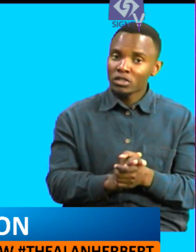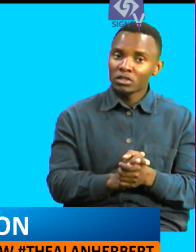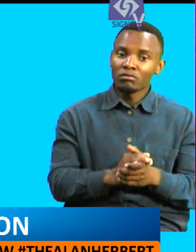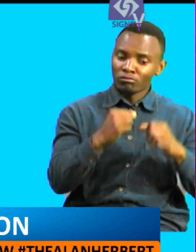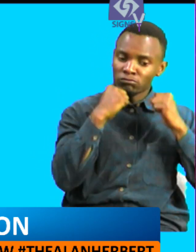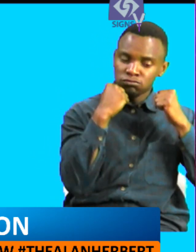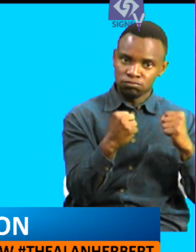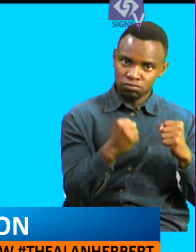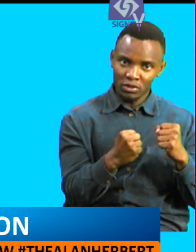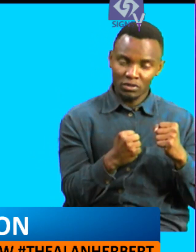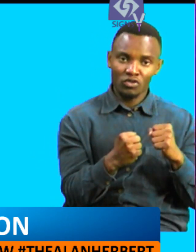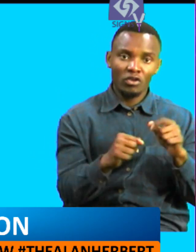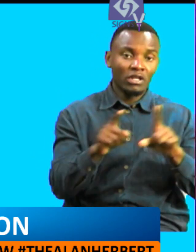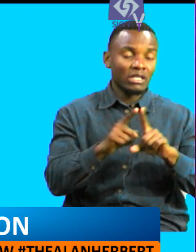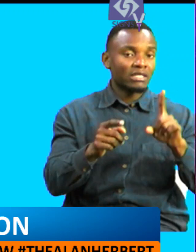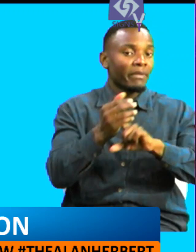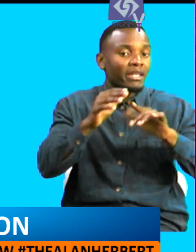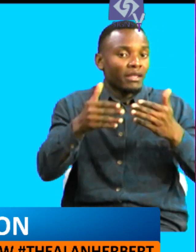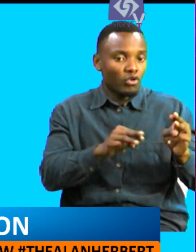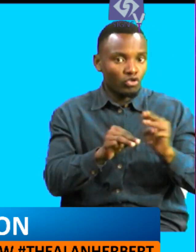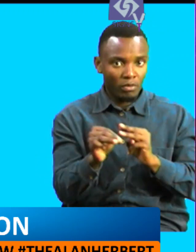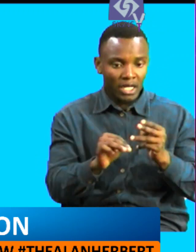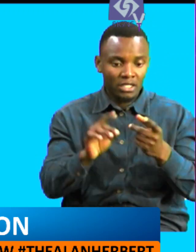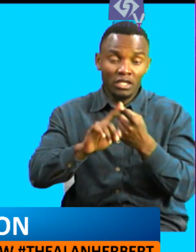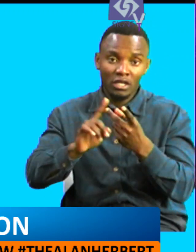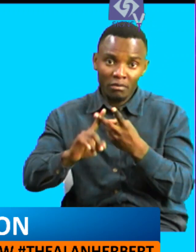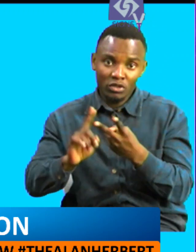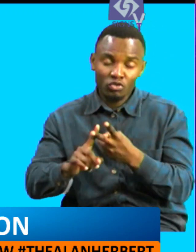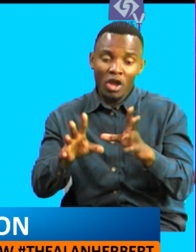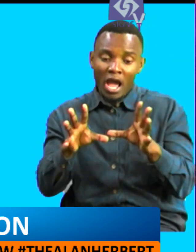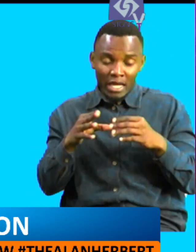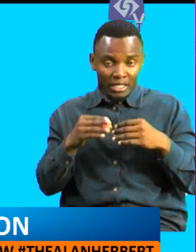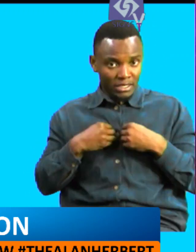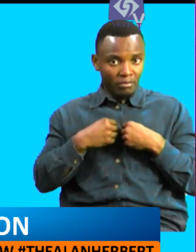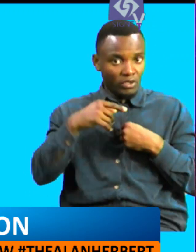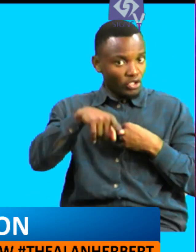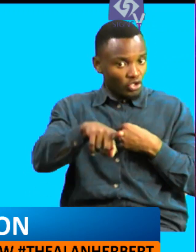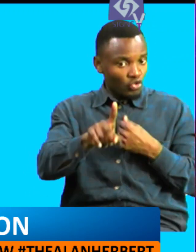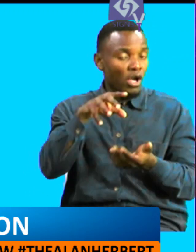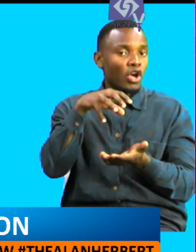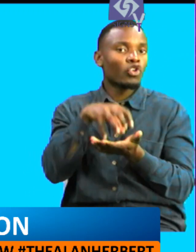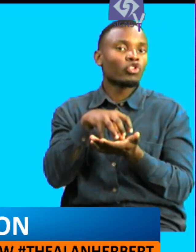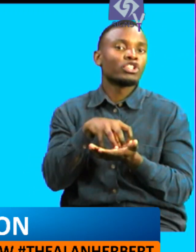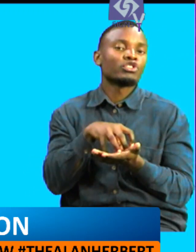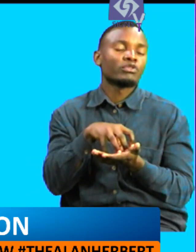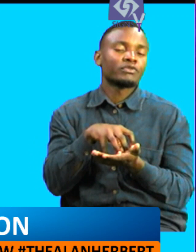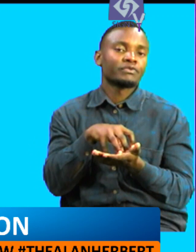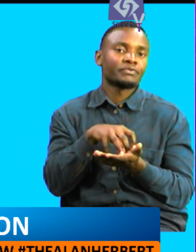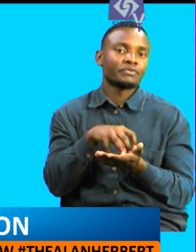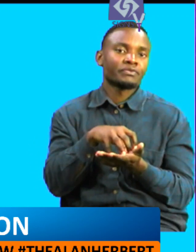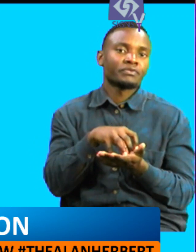resilience, both finding ways to manage, and number 2, accepting that this